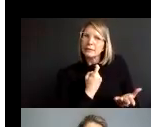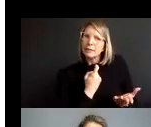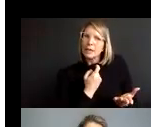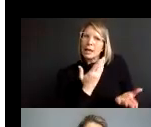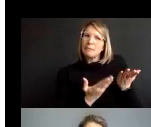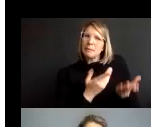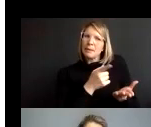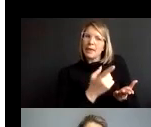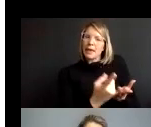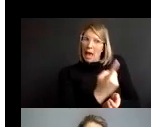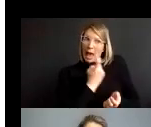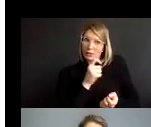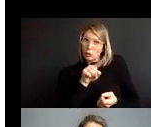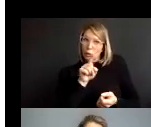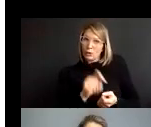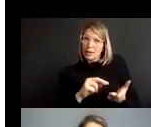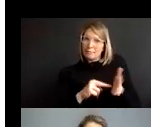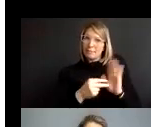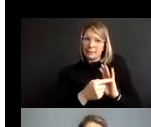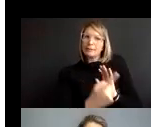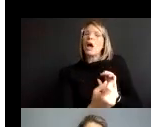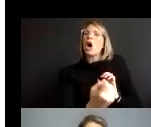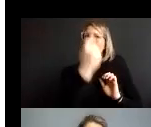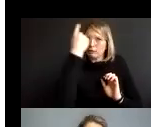follow and understand the conversation and the situation?